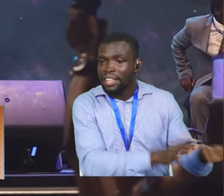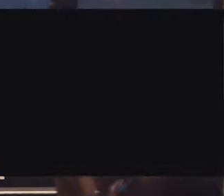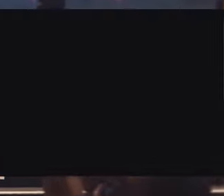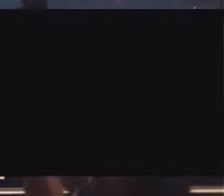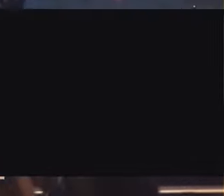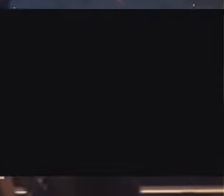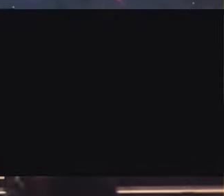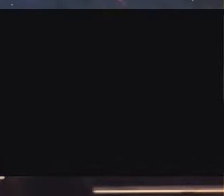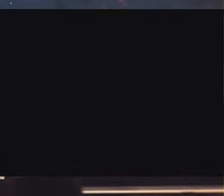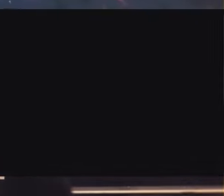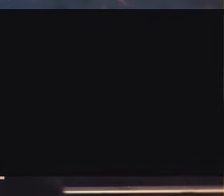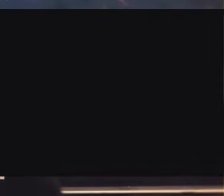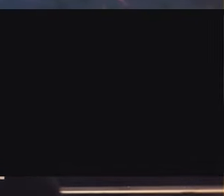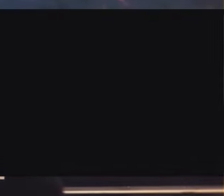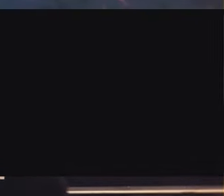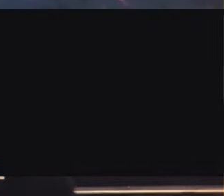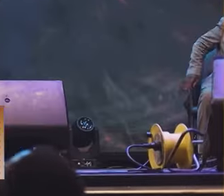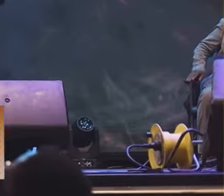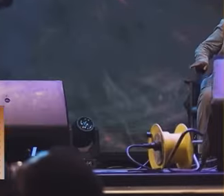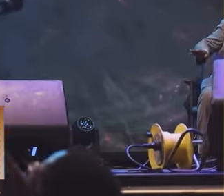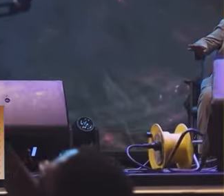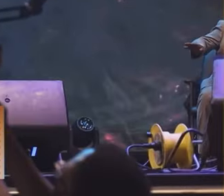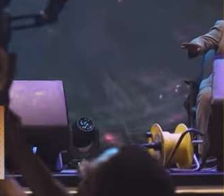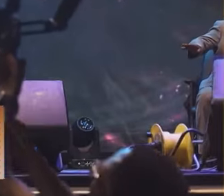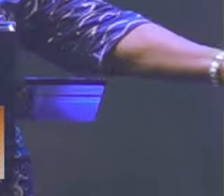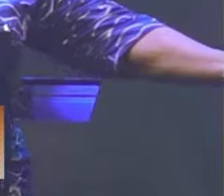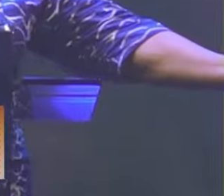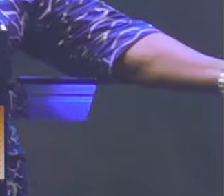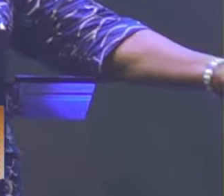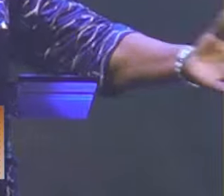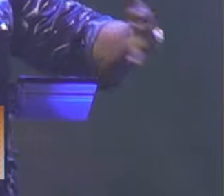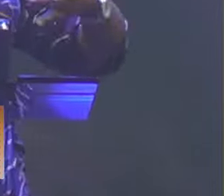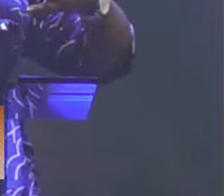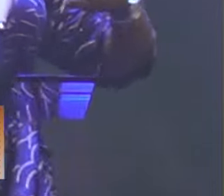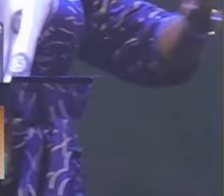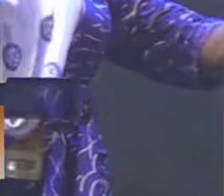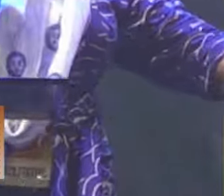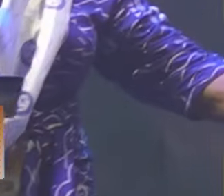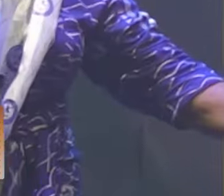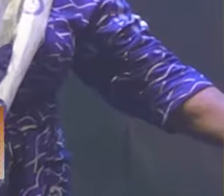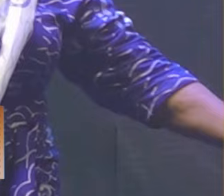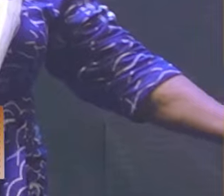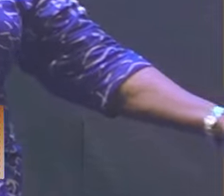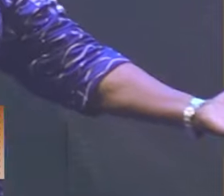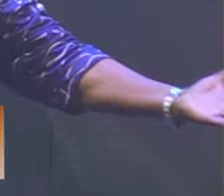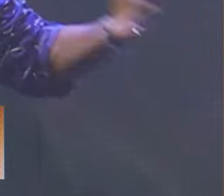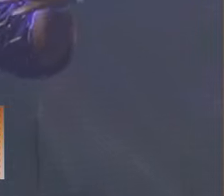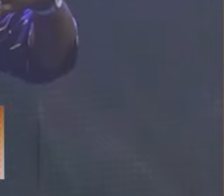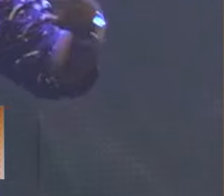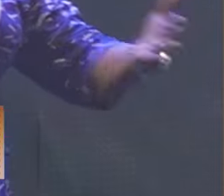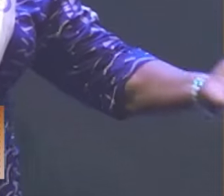There is judgment. Because of this, tonight,